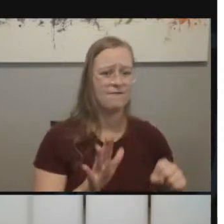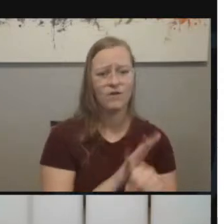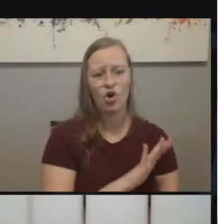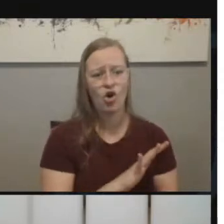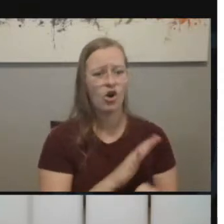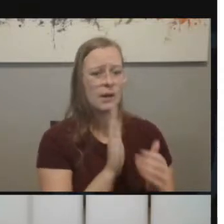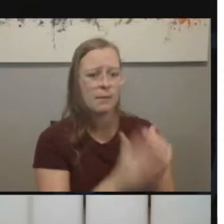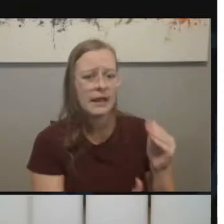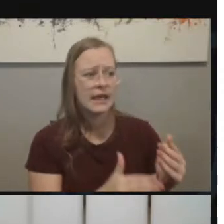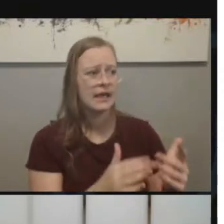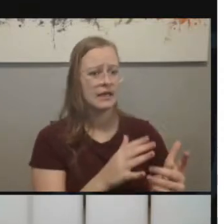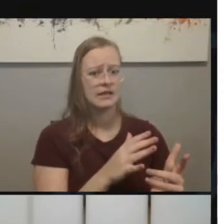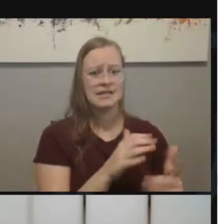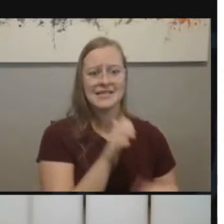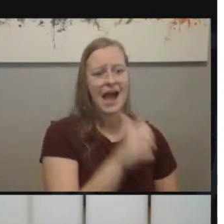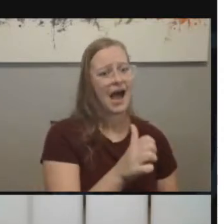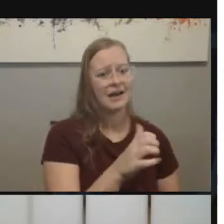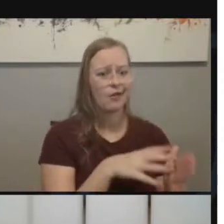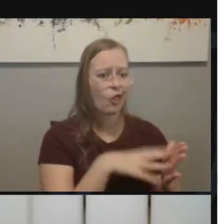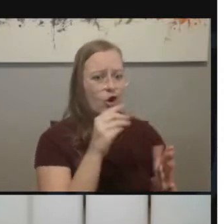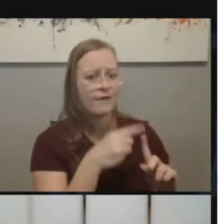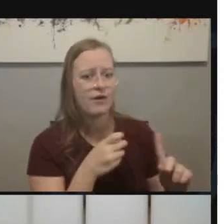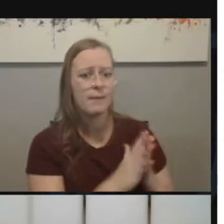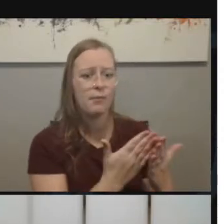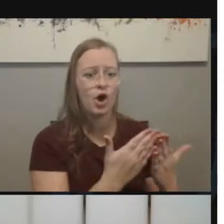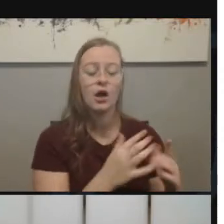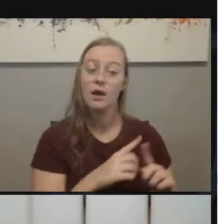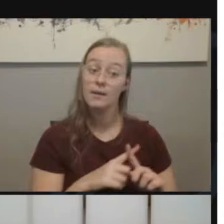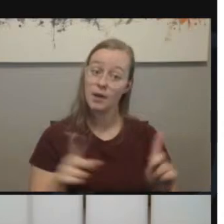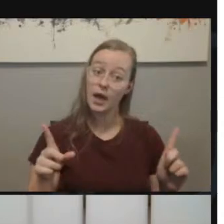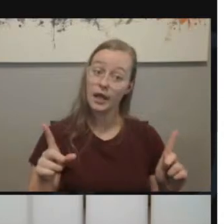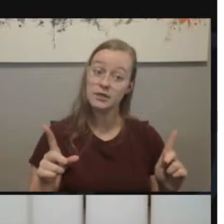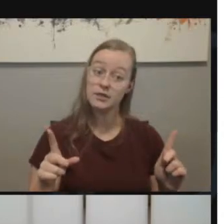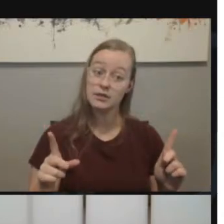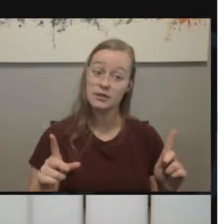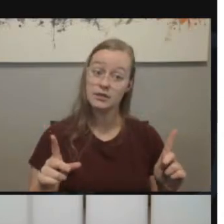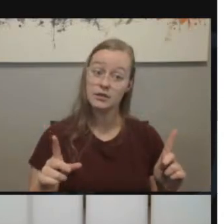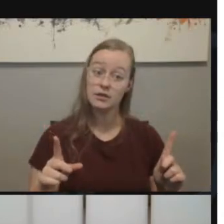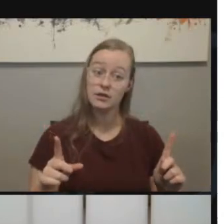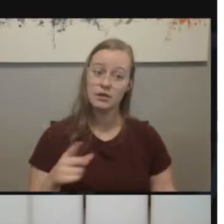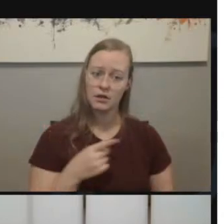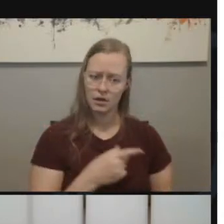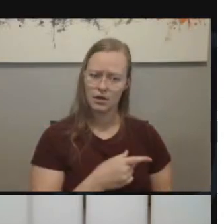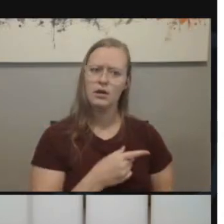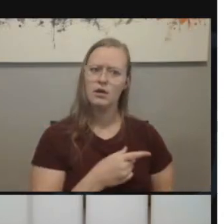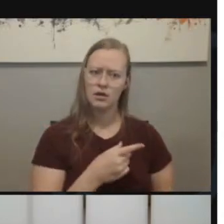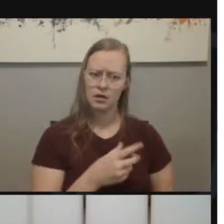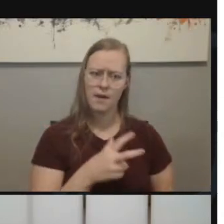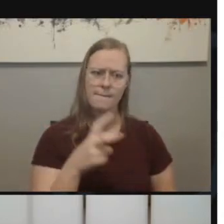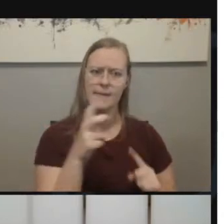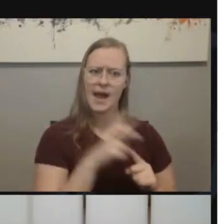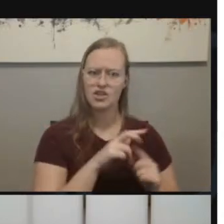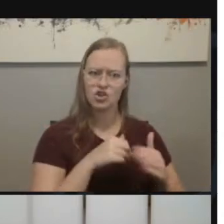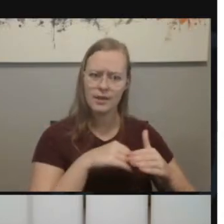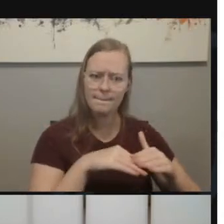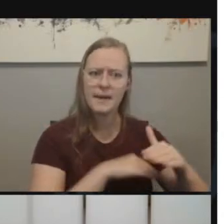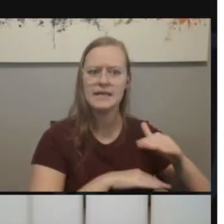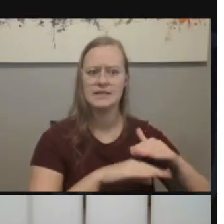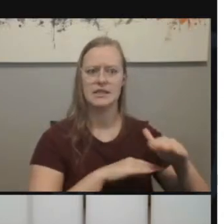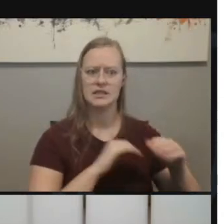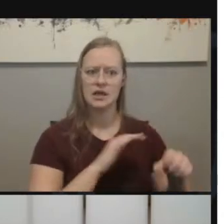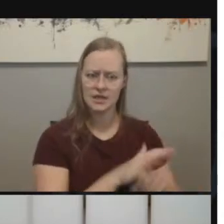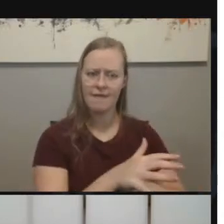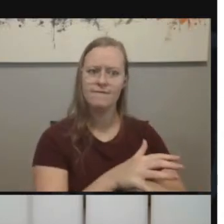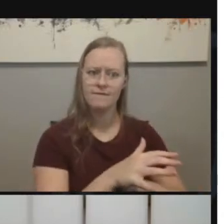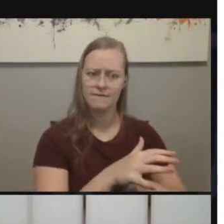a book-learned man, and yet a man who had mastered the basics sufficiently that